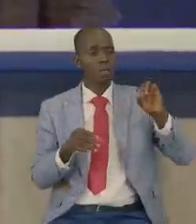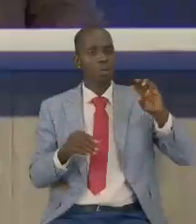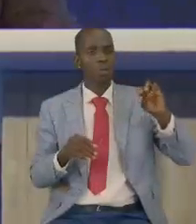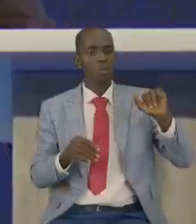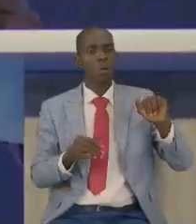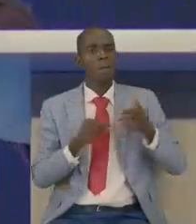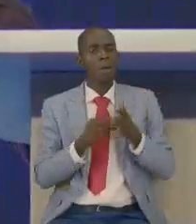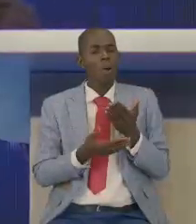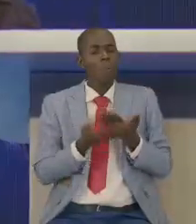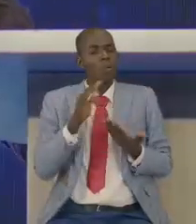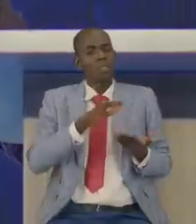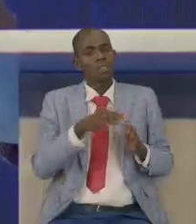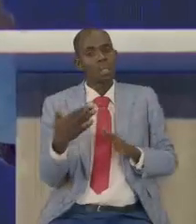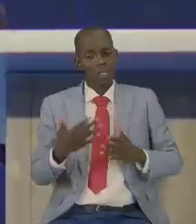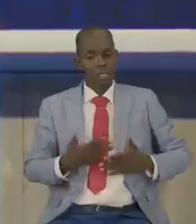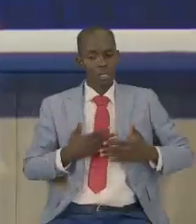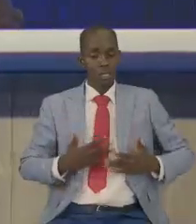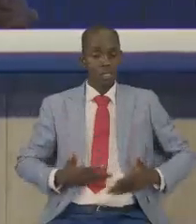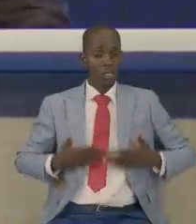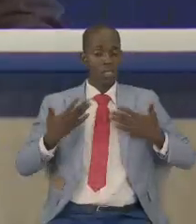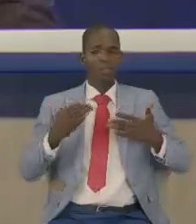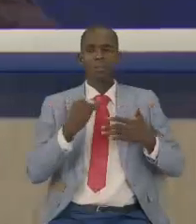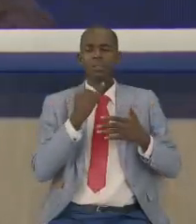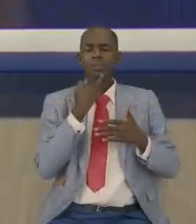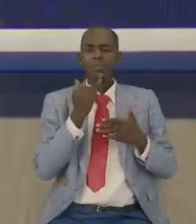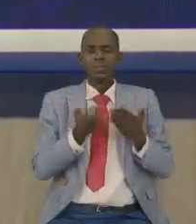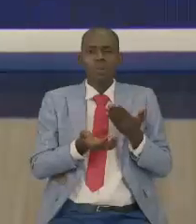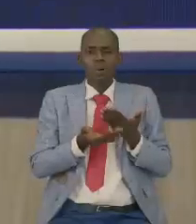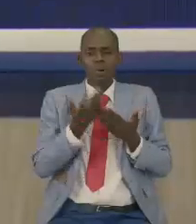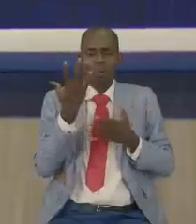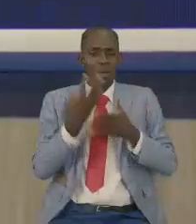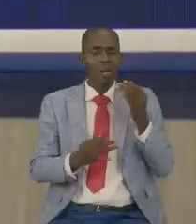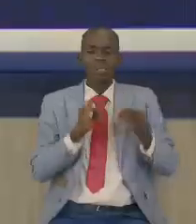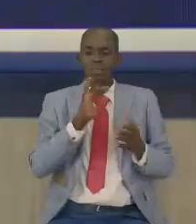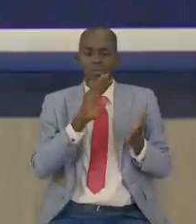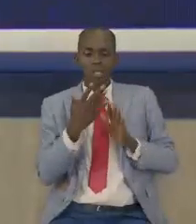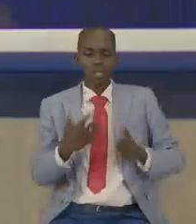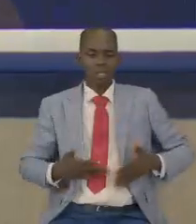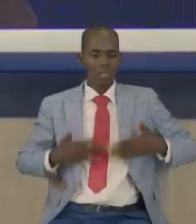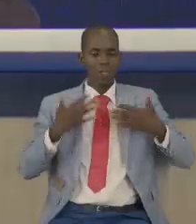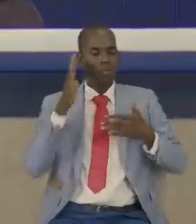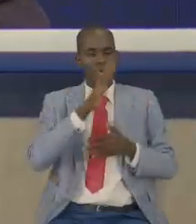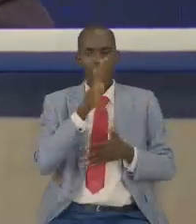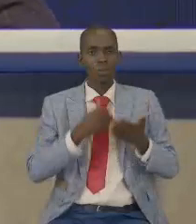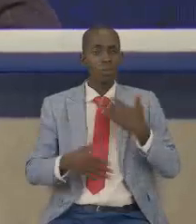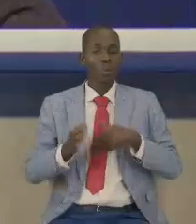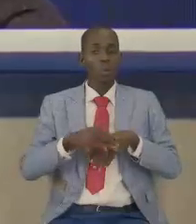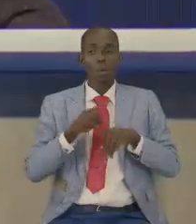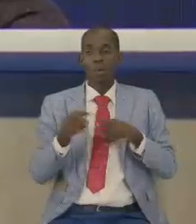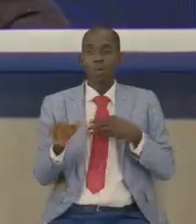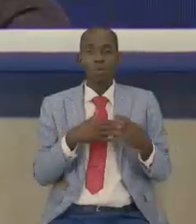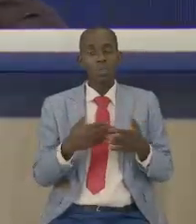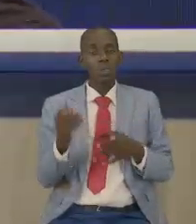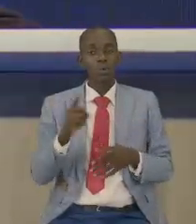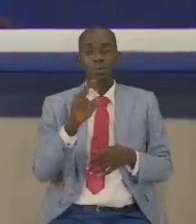like life will never come back. But no matter where you are tonight, and no matter what